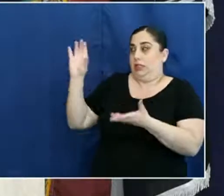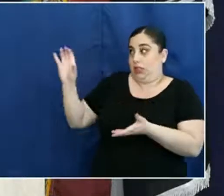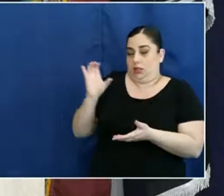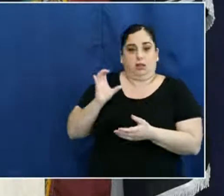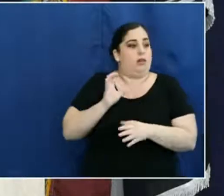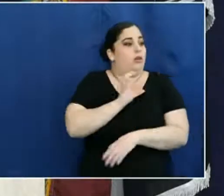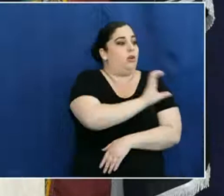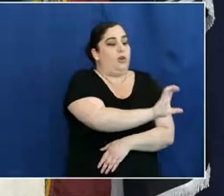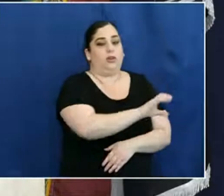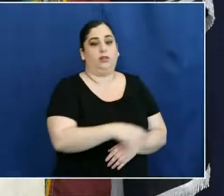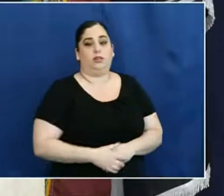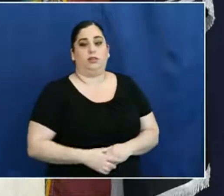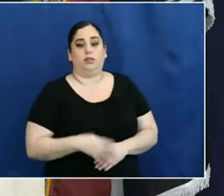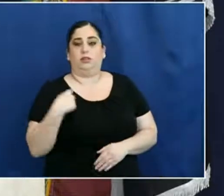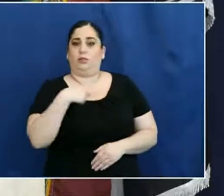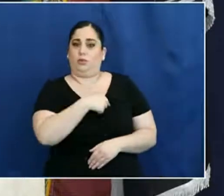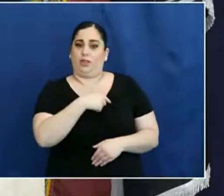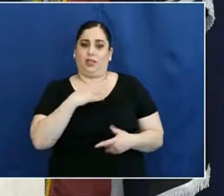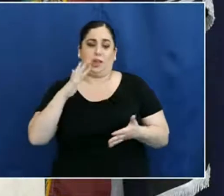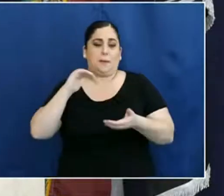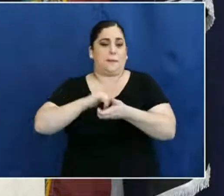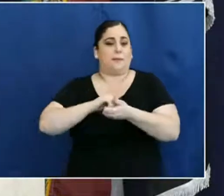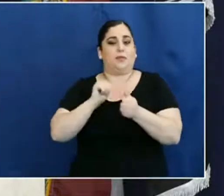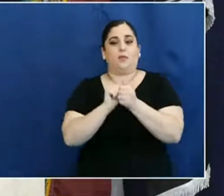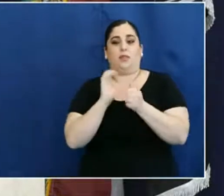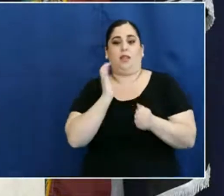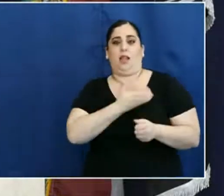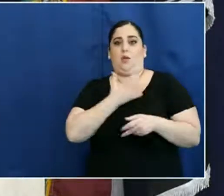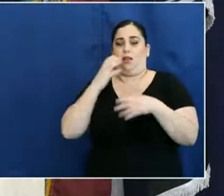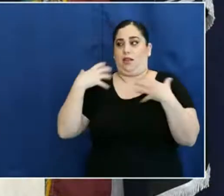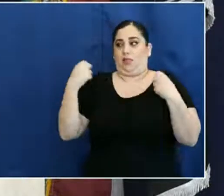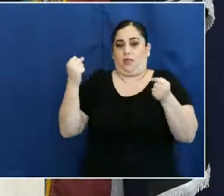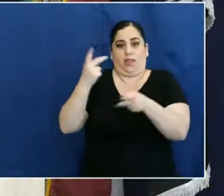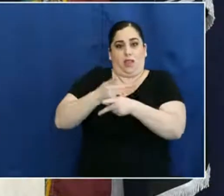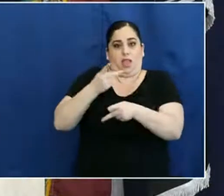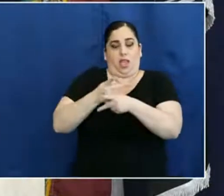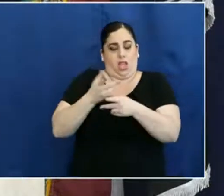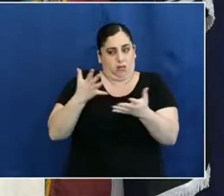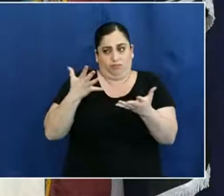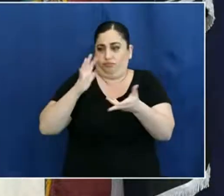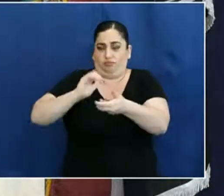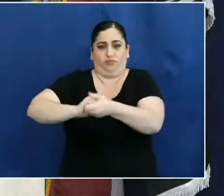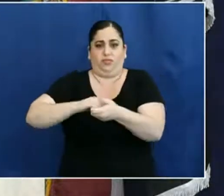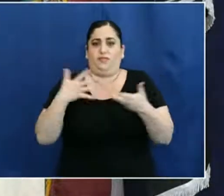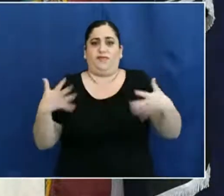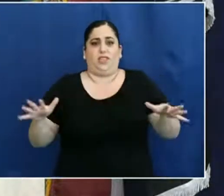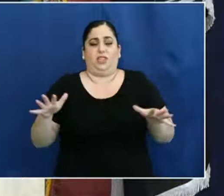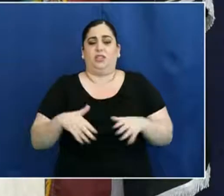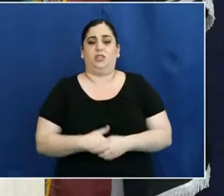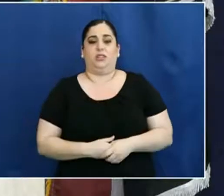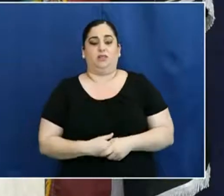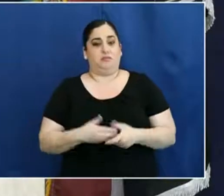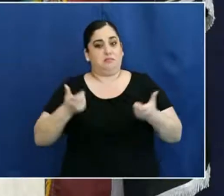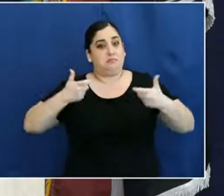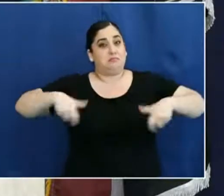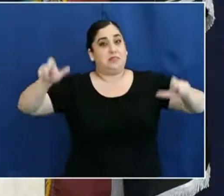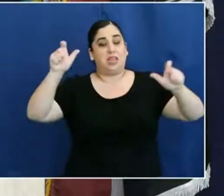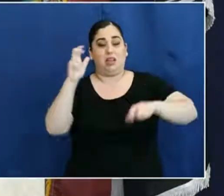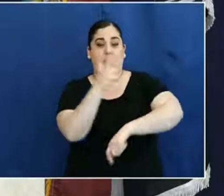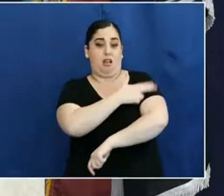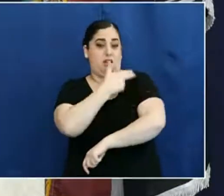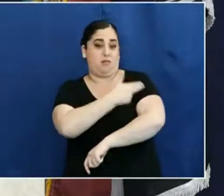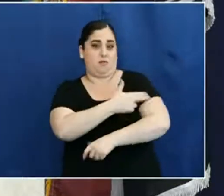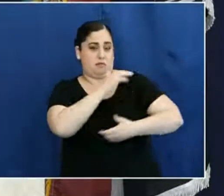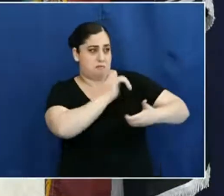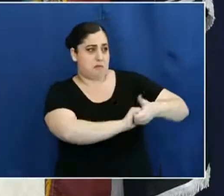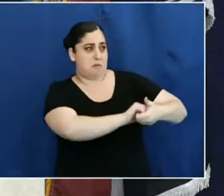are working together. We have pods or super stations with almost every one of our healthcare providers in San Diego County. We're on the phone talking.